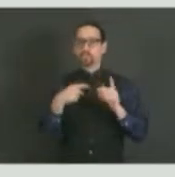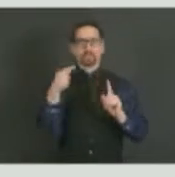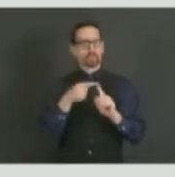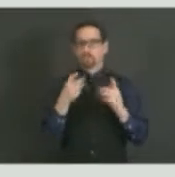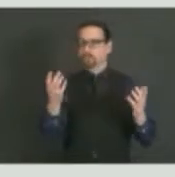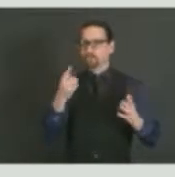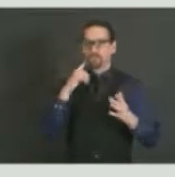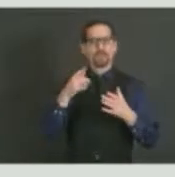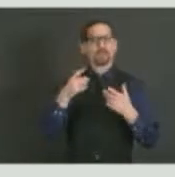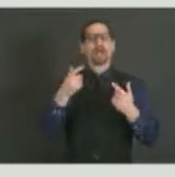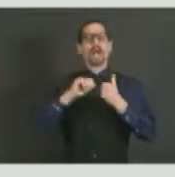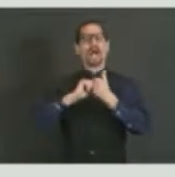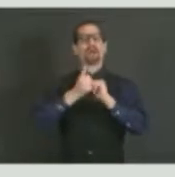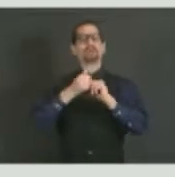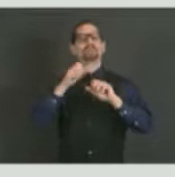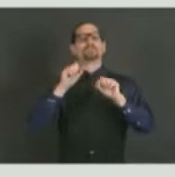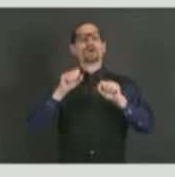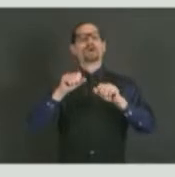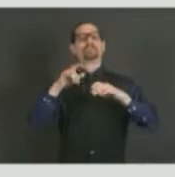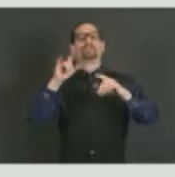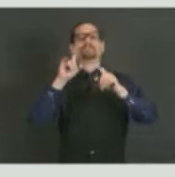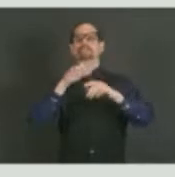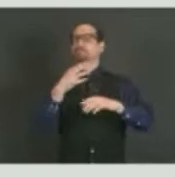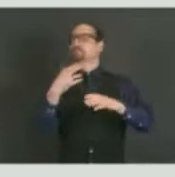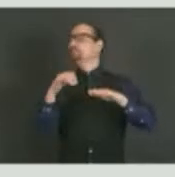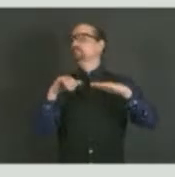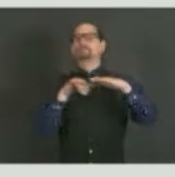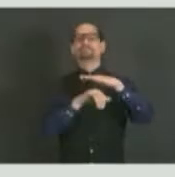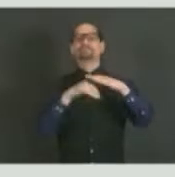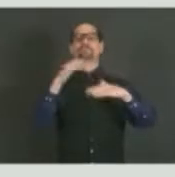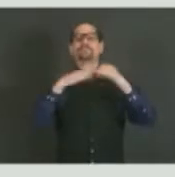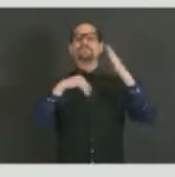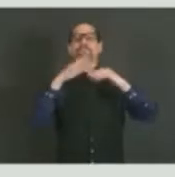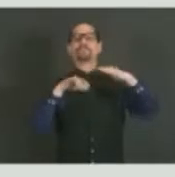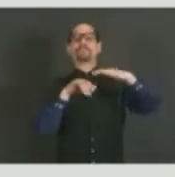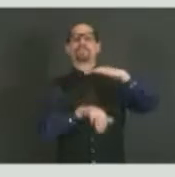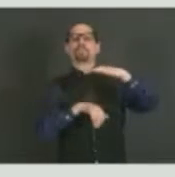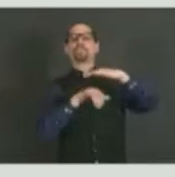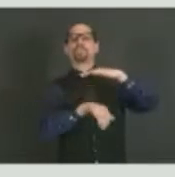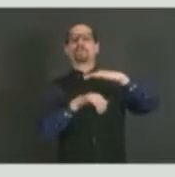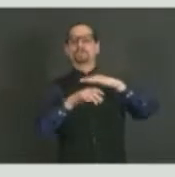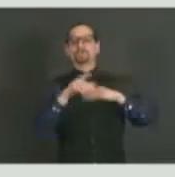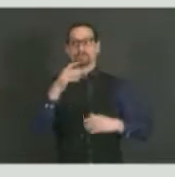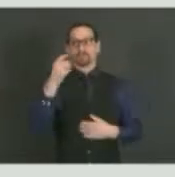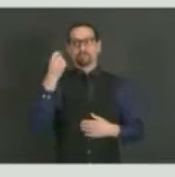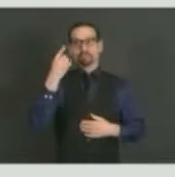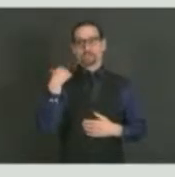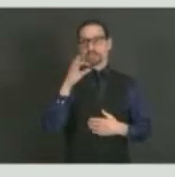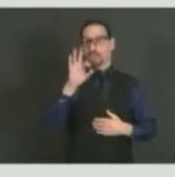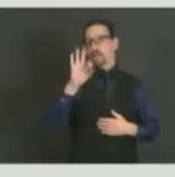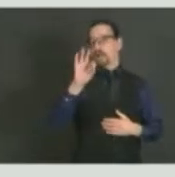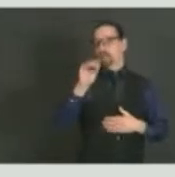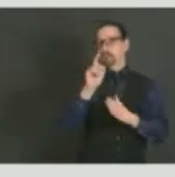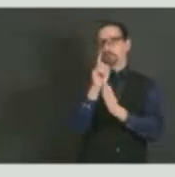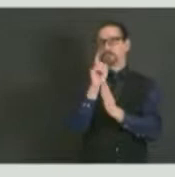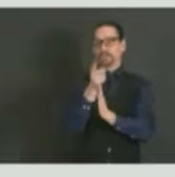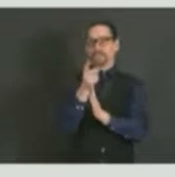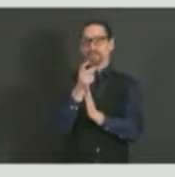bar or bar area, which is a 90-minute rule. That is to say that a reservation may only be